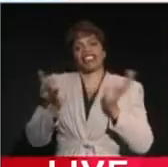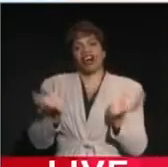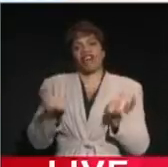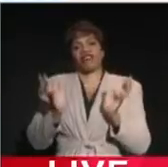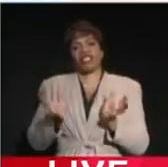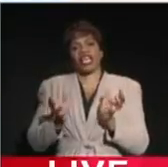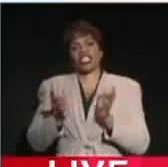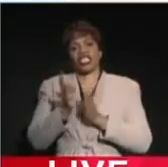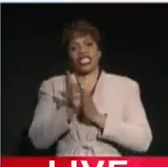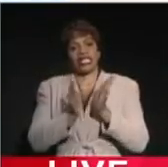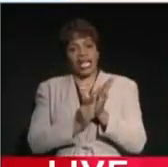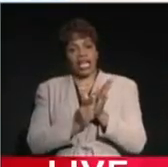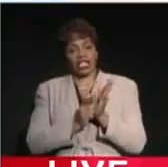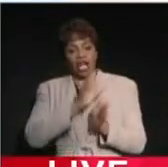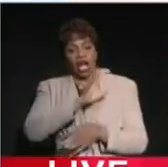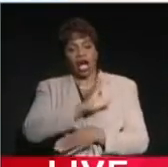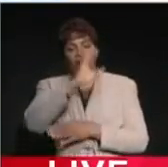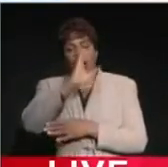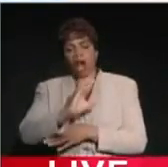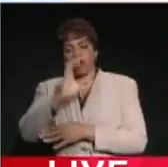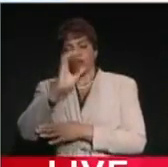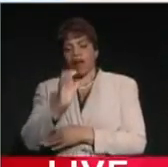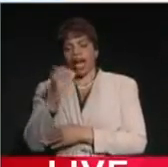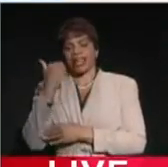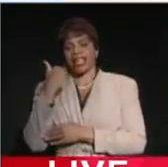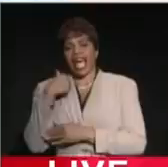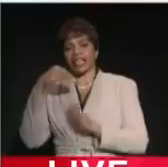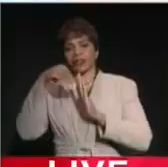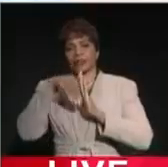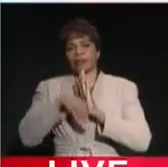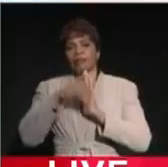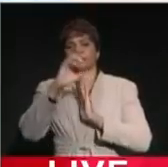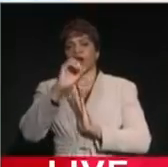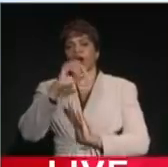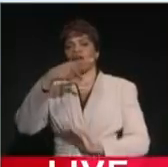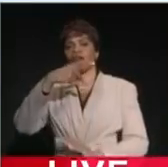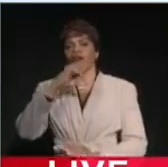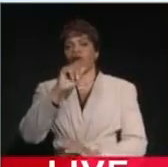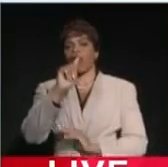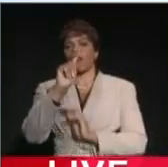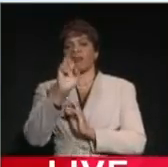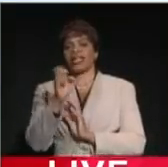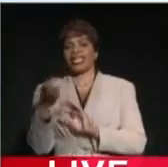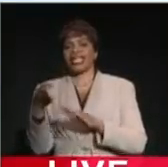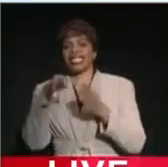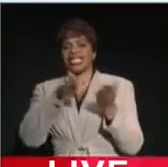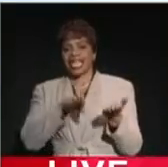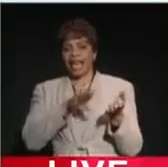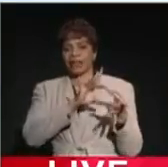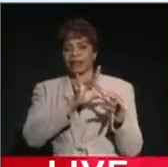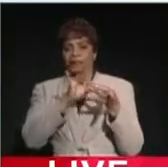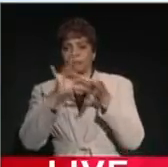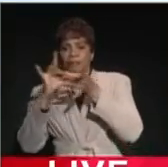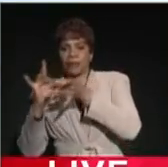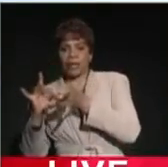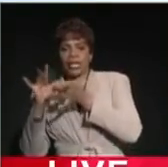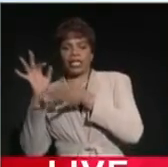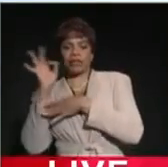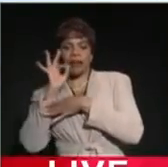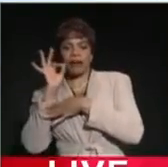one, Colorado has had a meaningful reduction in opioid deaths, and it's directly correlated to legalization of marijuana.